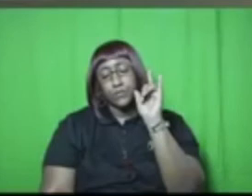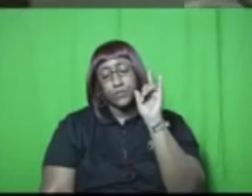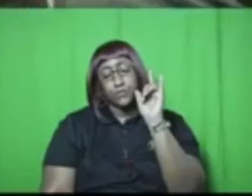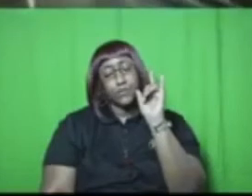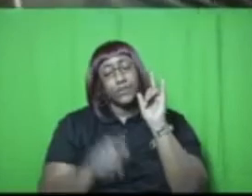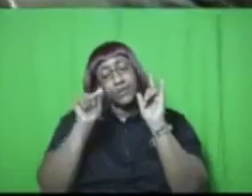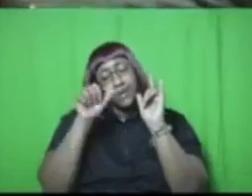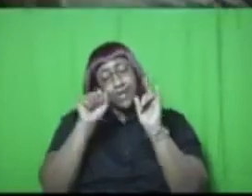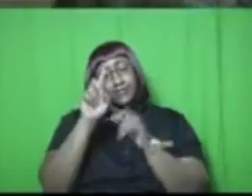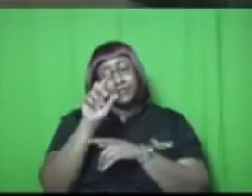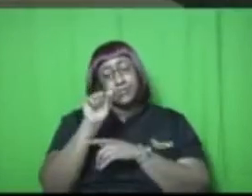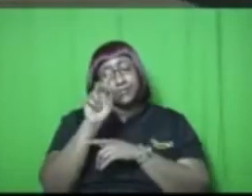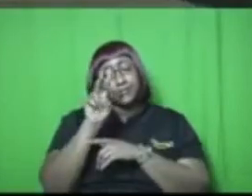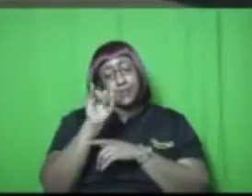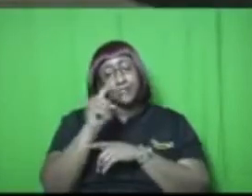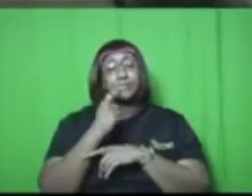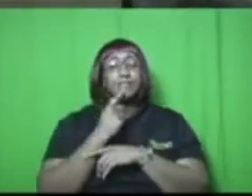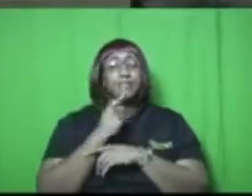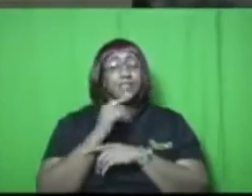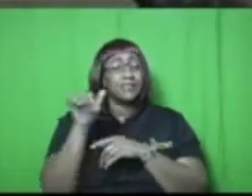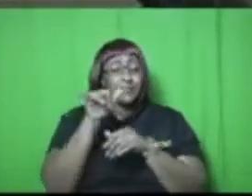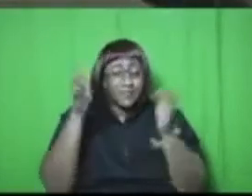As David said, as the deer